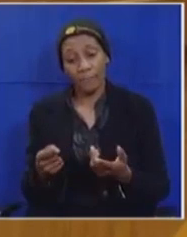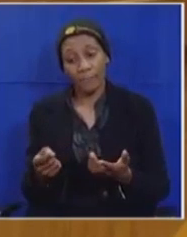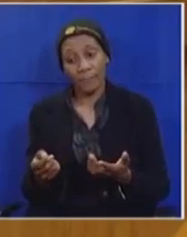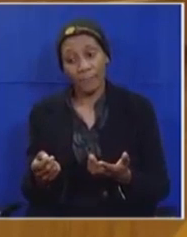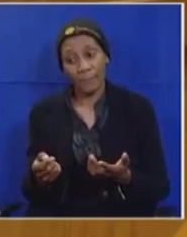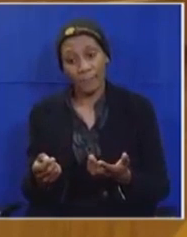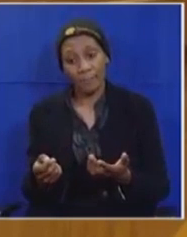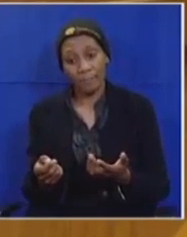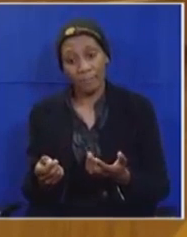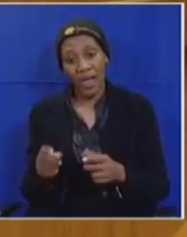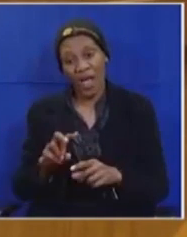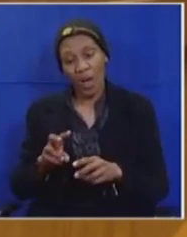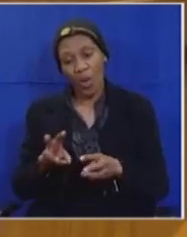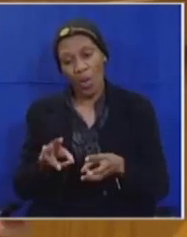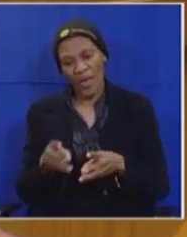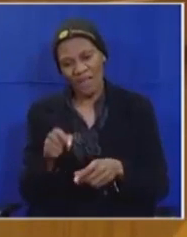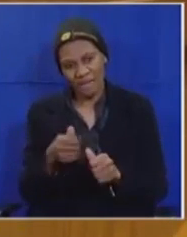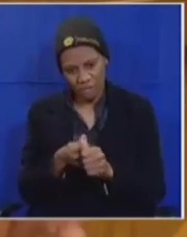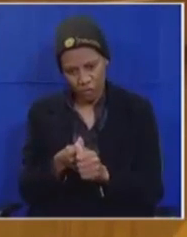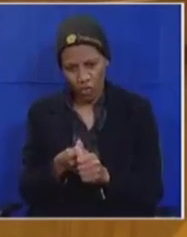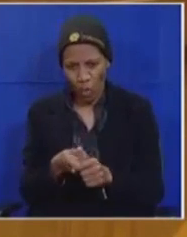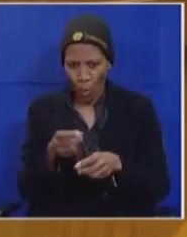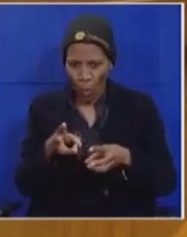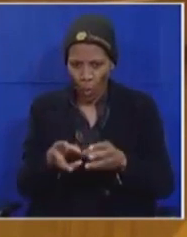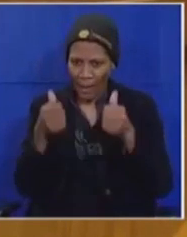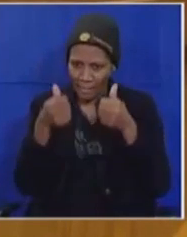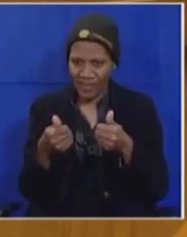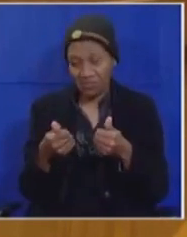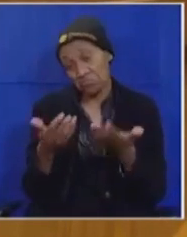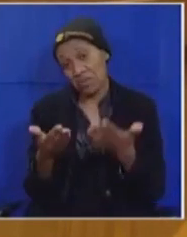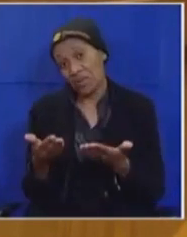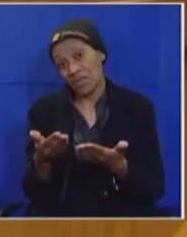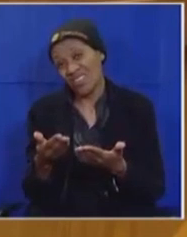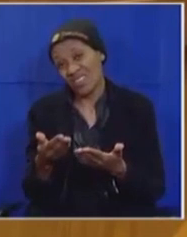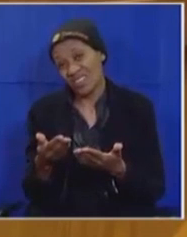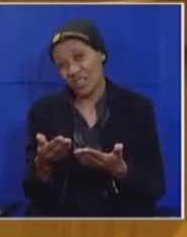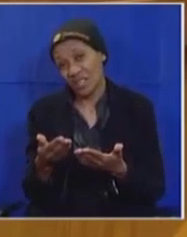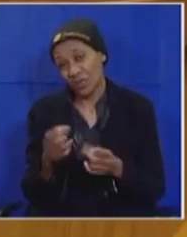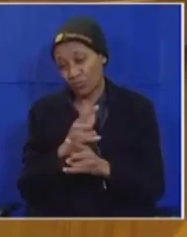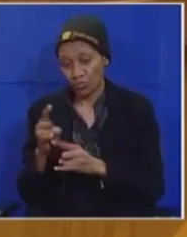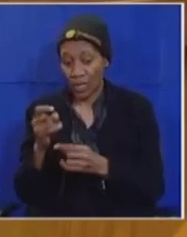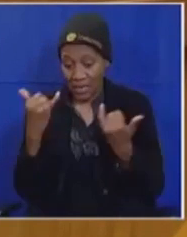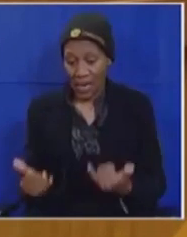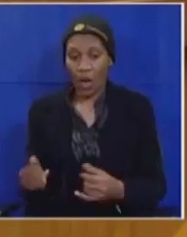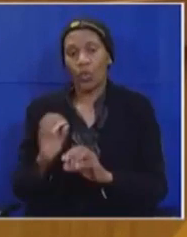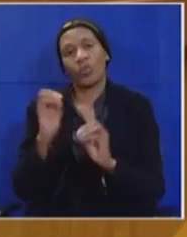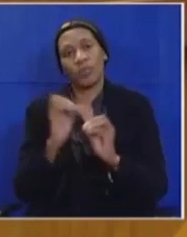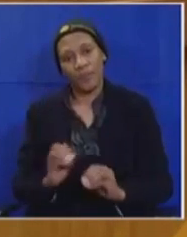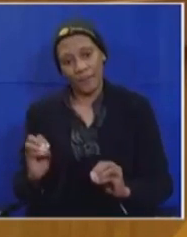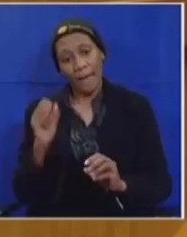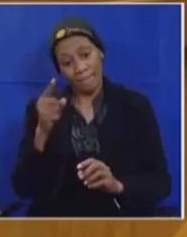well as it should have been used. Now, we embarked on a process. We embarked on a process